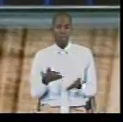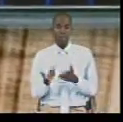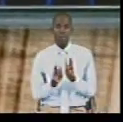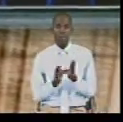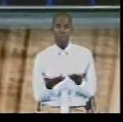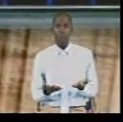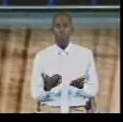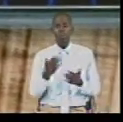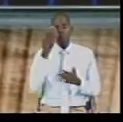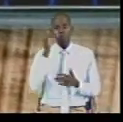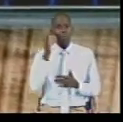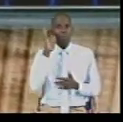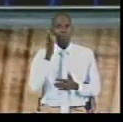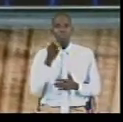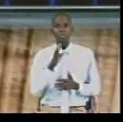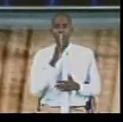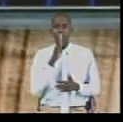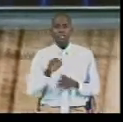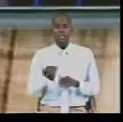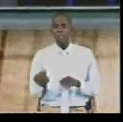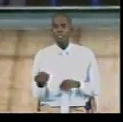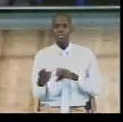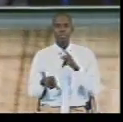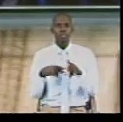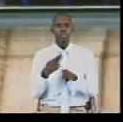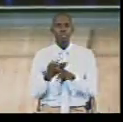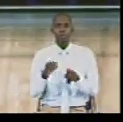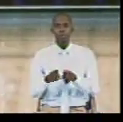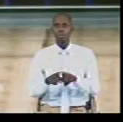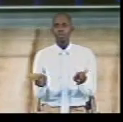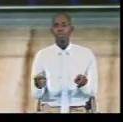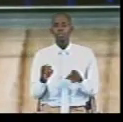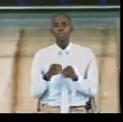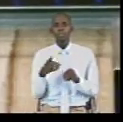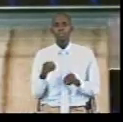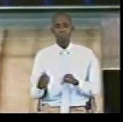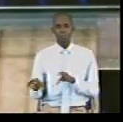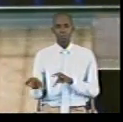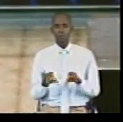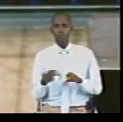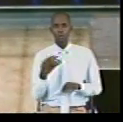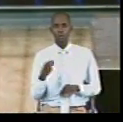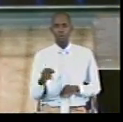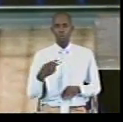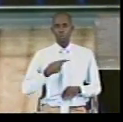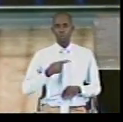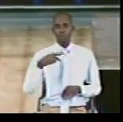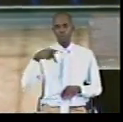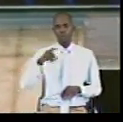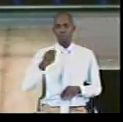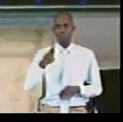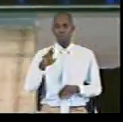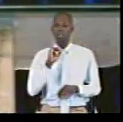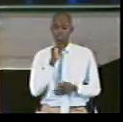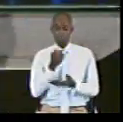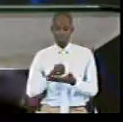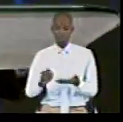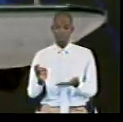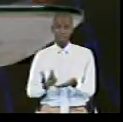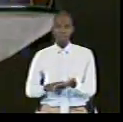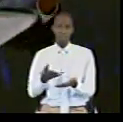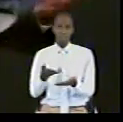or dissimulation in the action of Peter? That's written in the Bible. How should